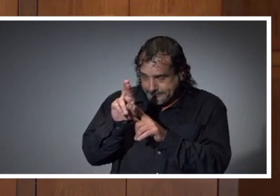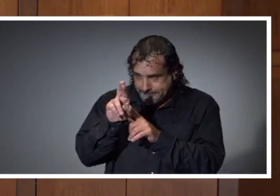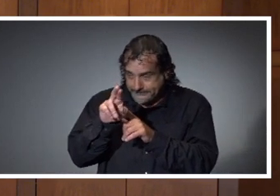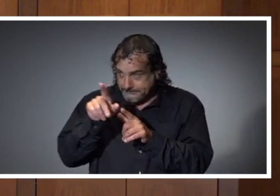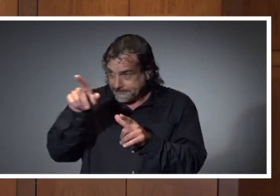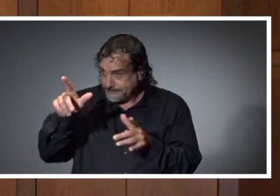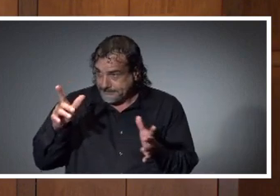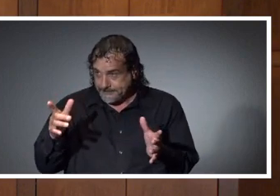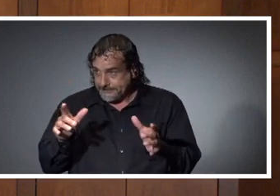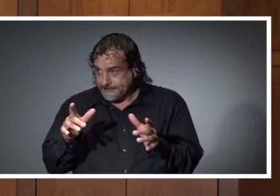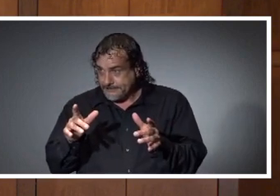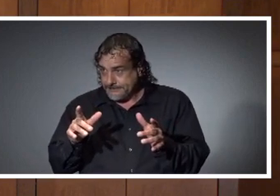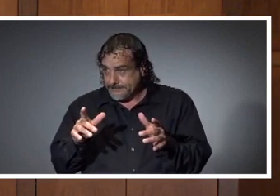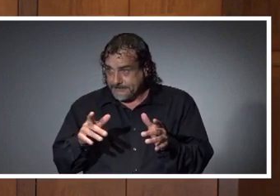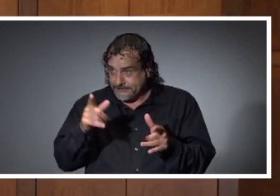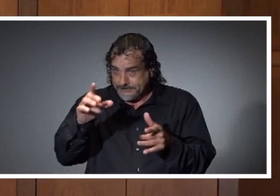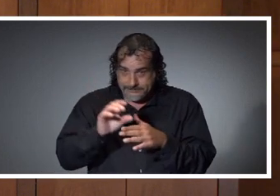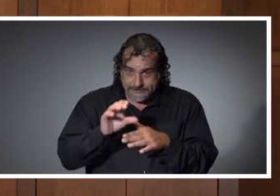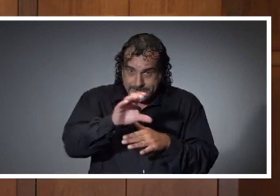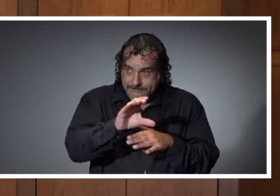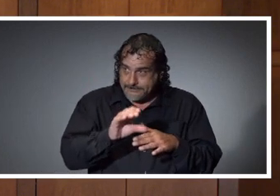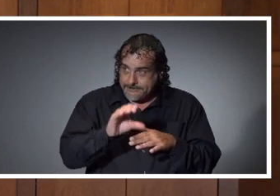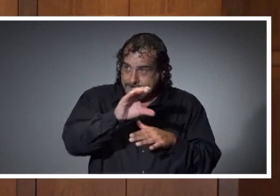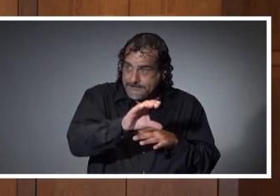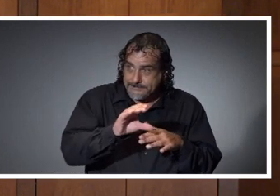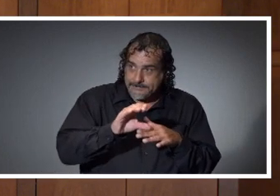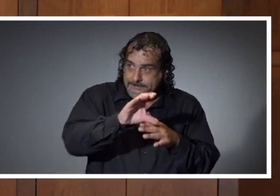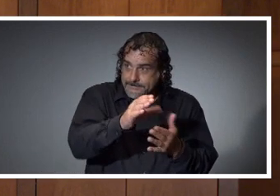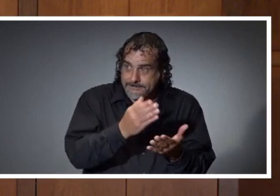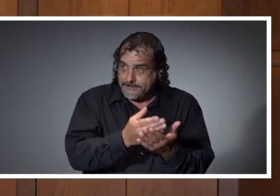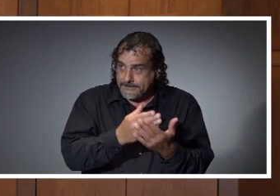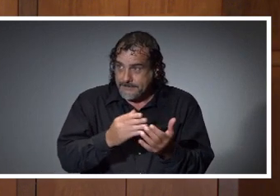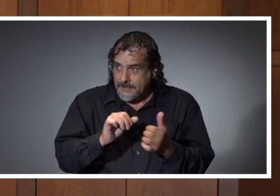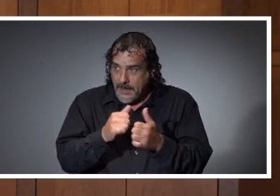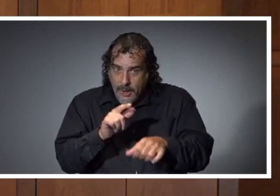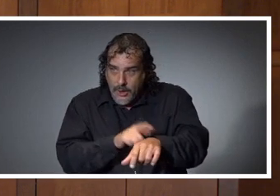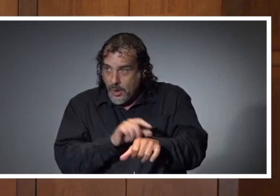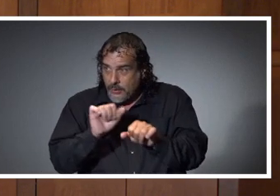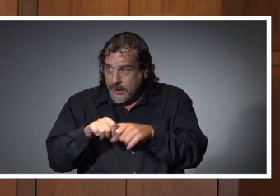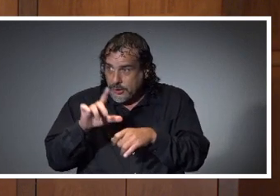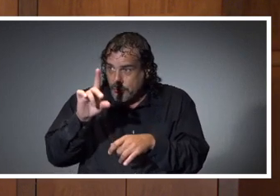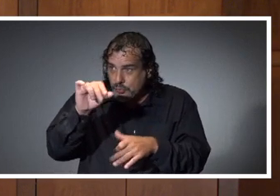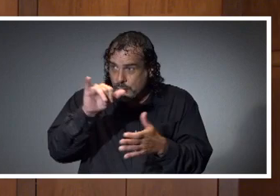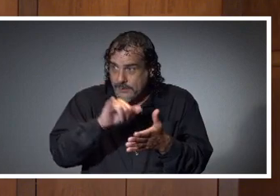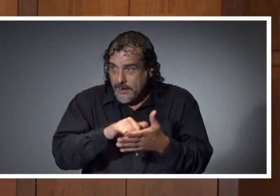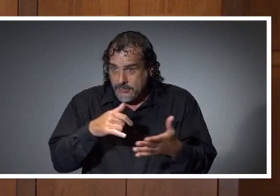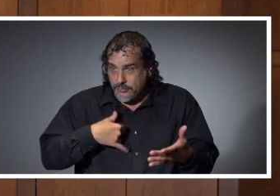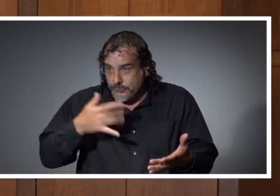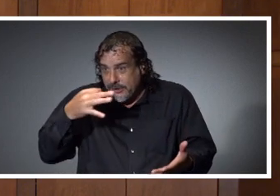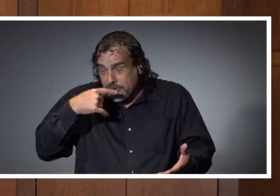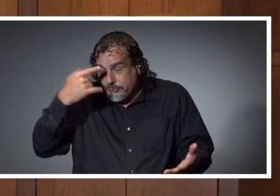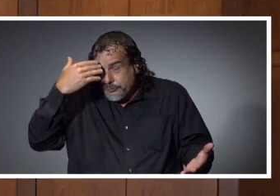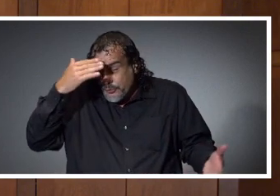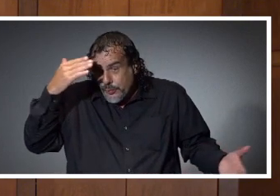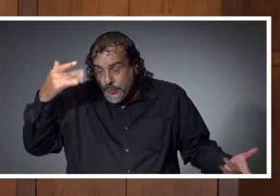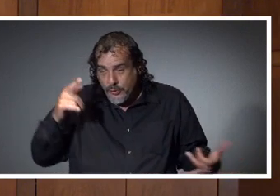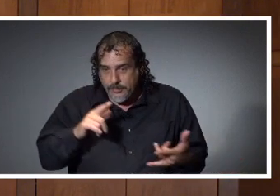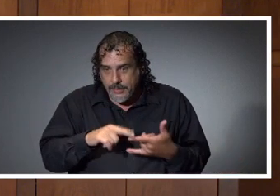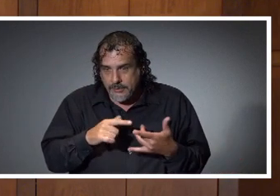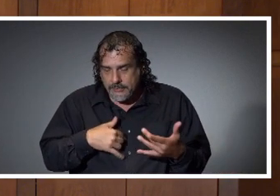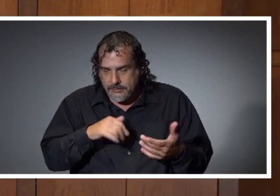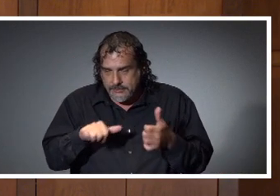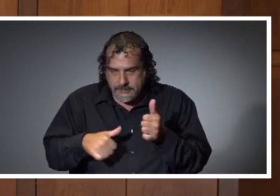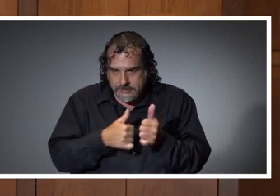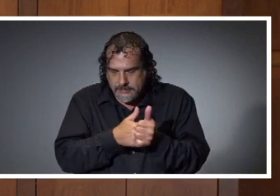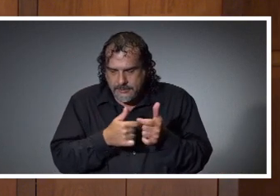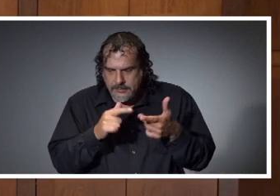keep on keeping the agency going, and how long can you? I know you said it's uncharted territory. And then also just following up on any